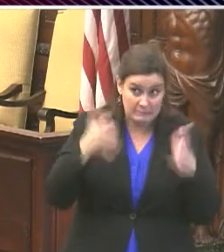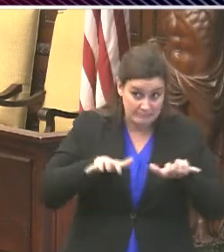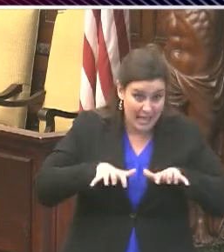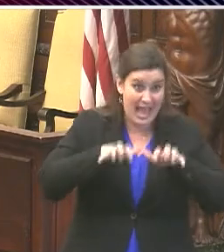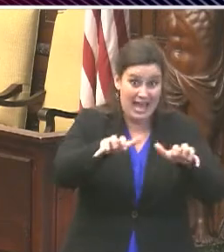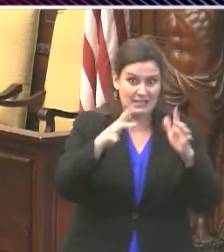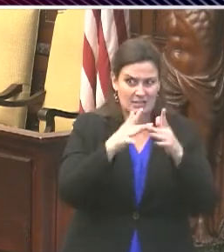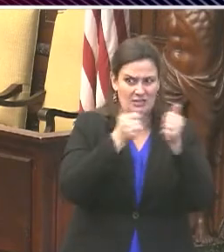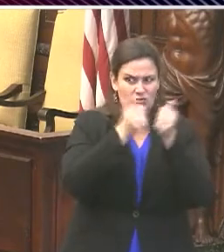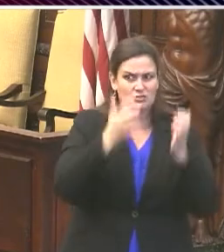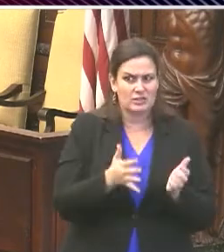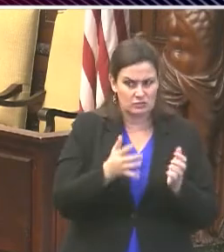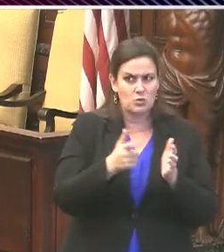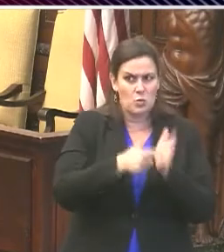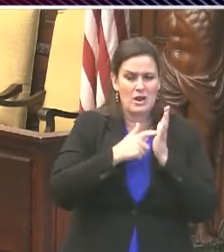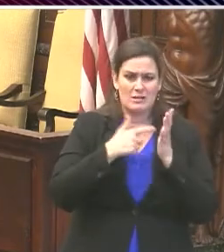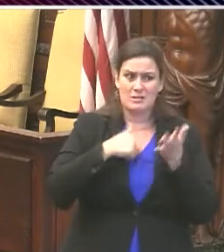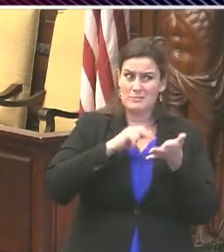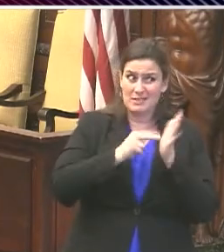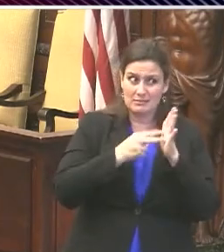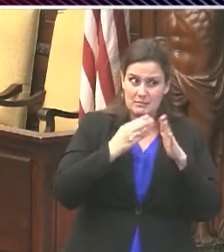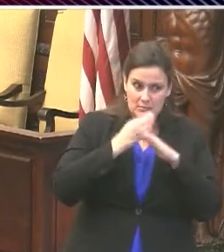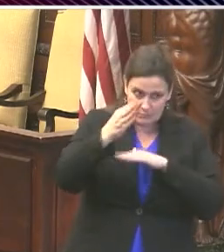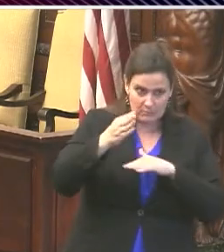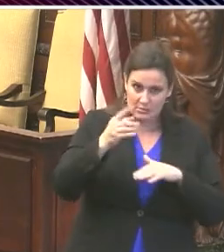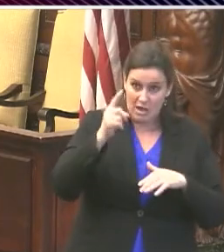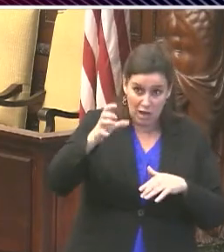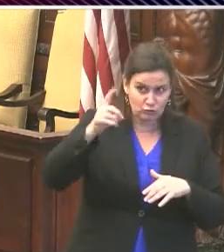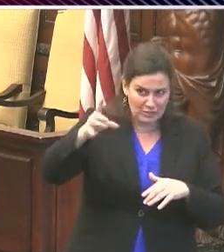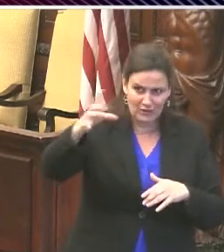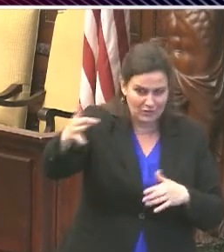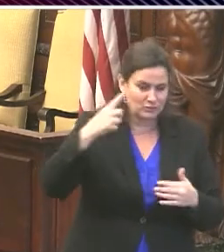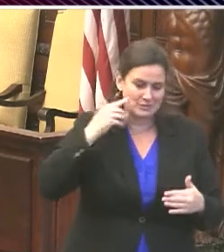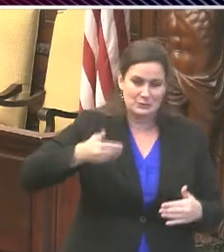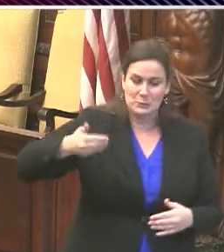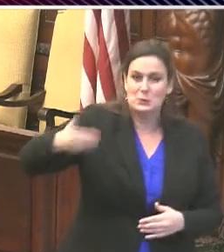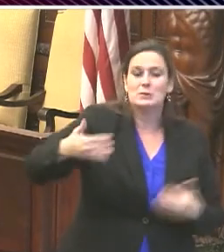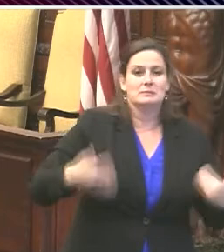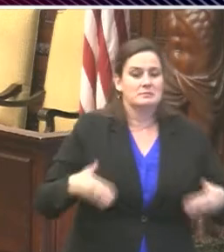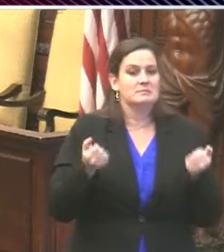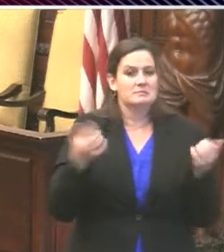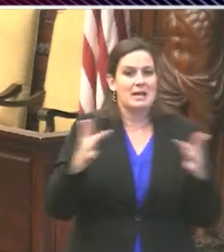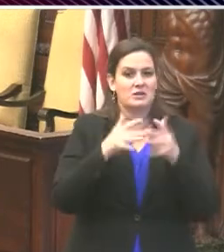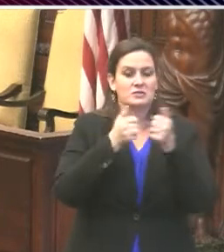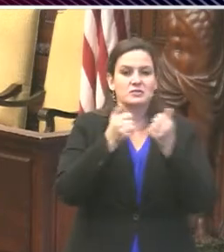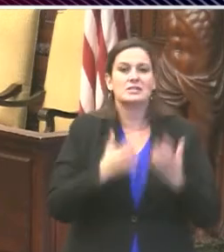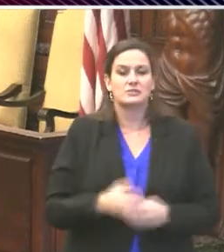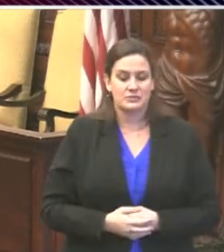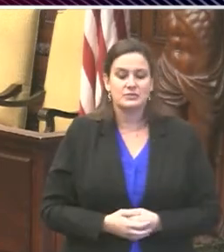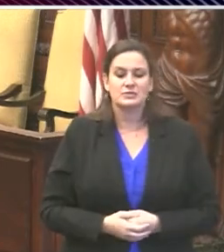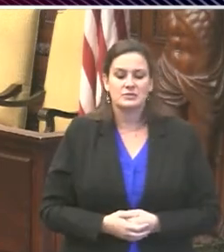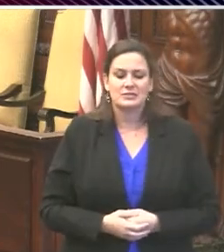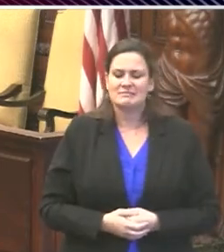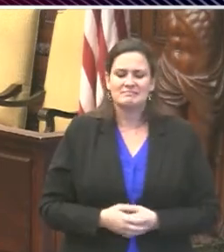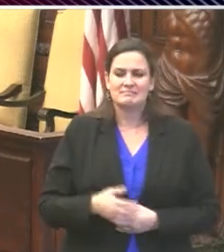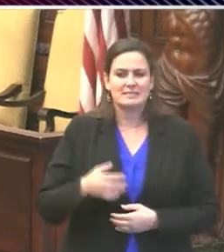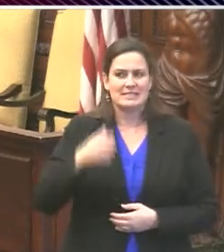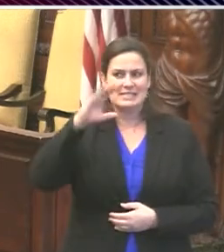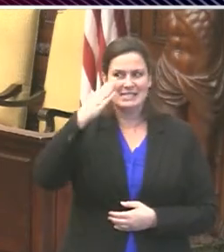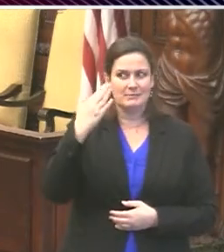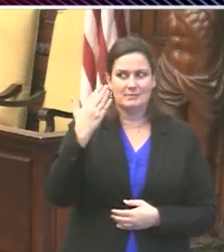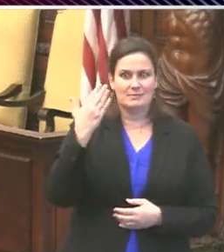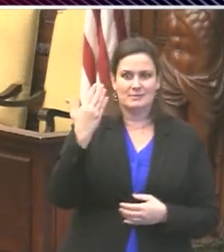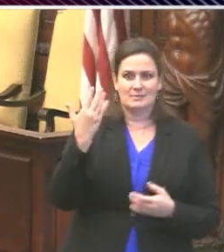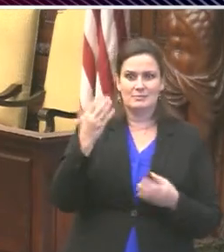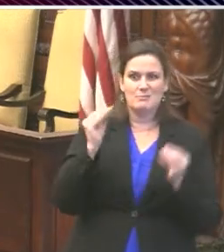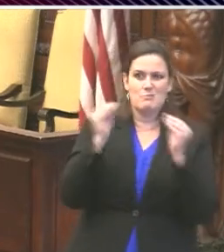don't know if you calculated it out, but it would be in the hundreds. And I think, we that's probably more than we're ever going to be able to hire here, given